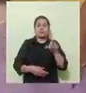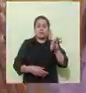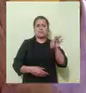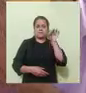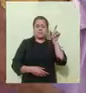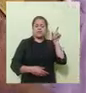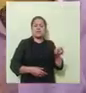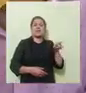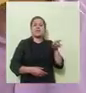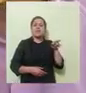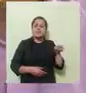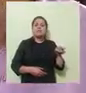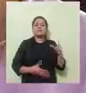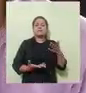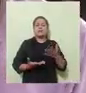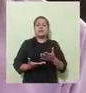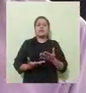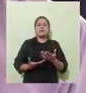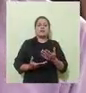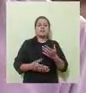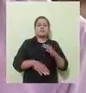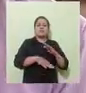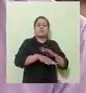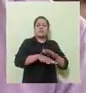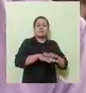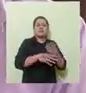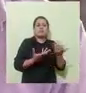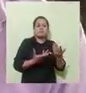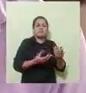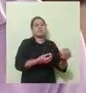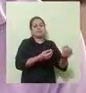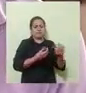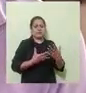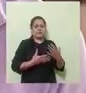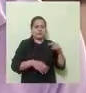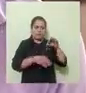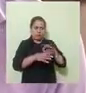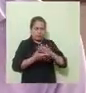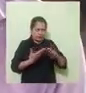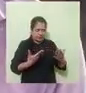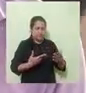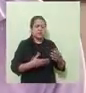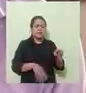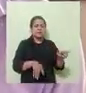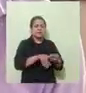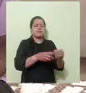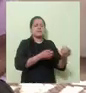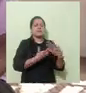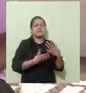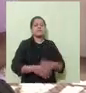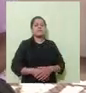abled voter. So, sir, how was your overall feel, since that you have already casted your